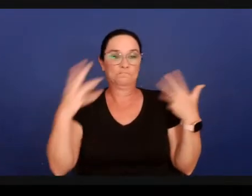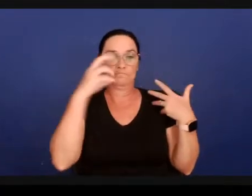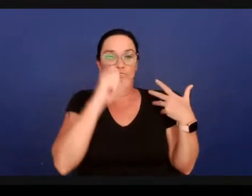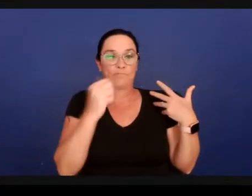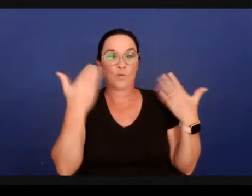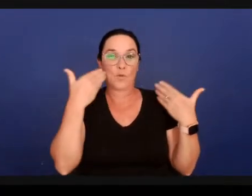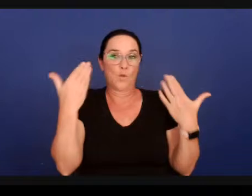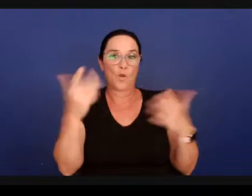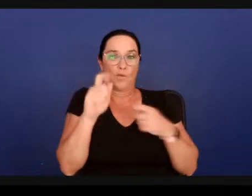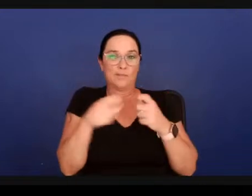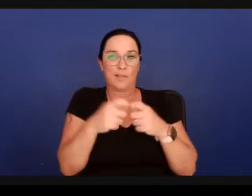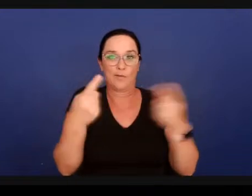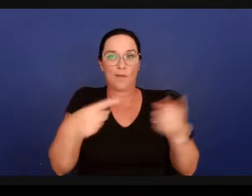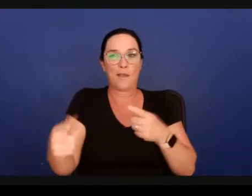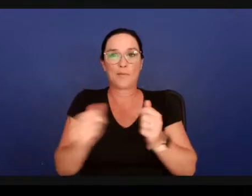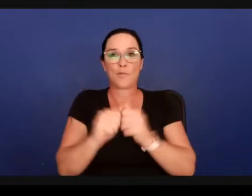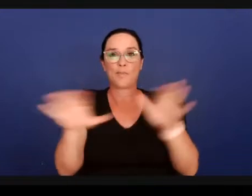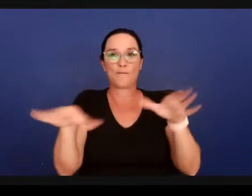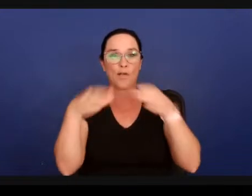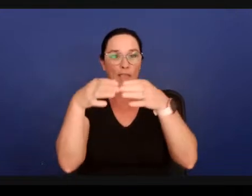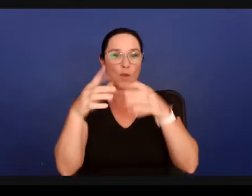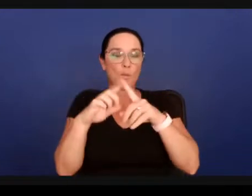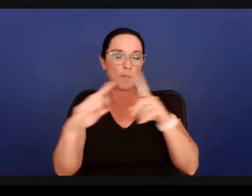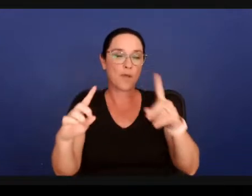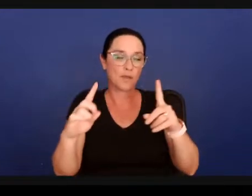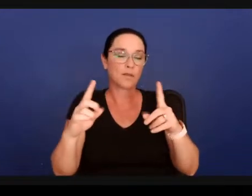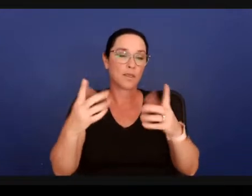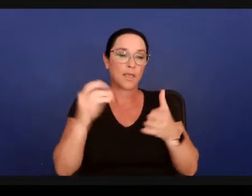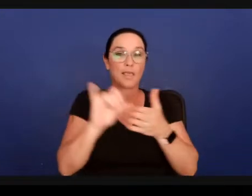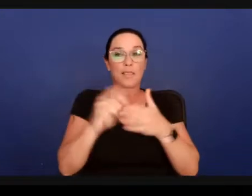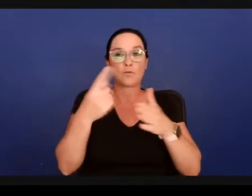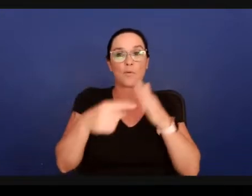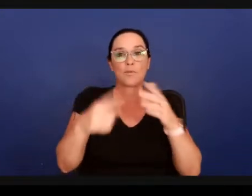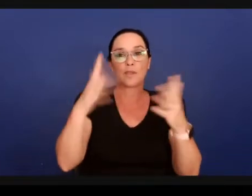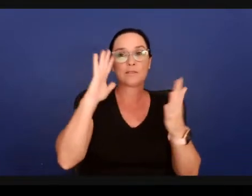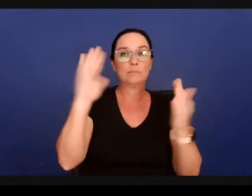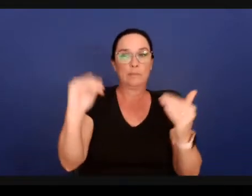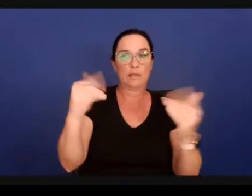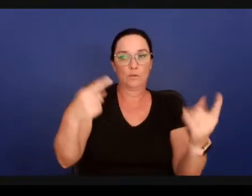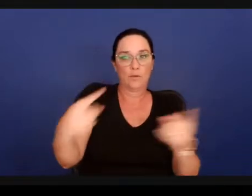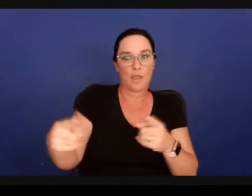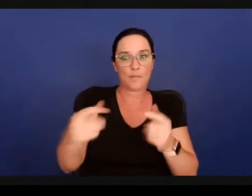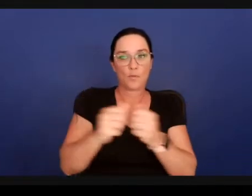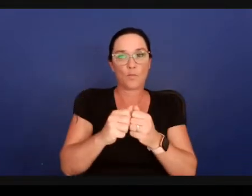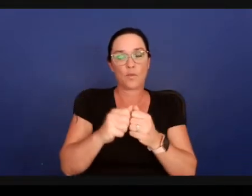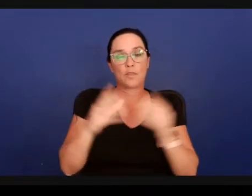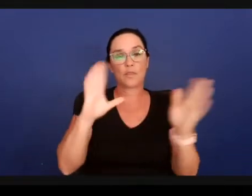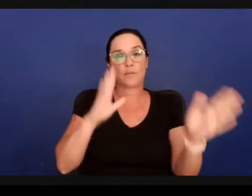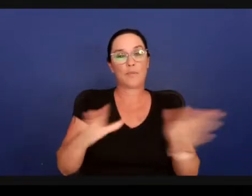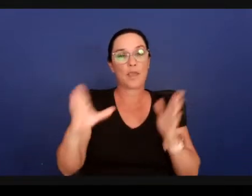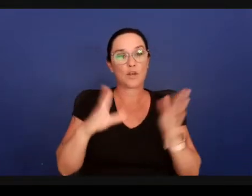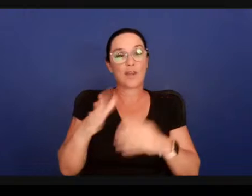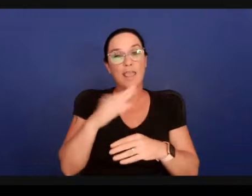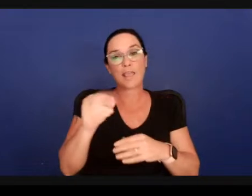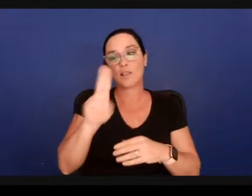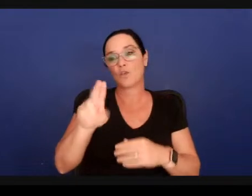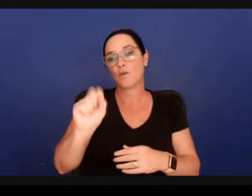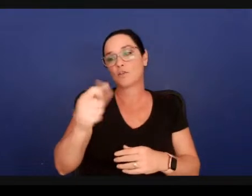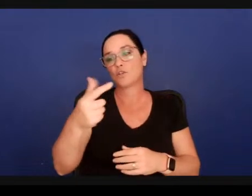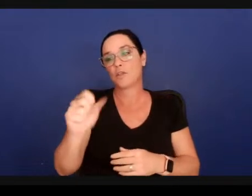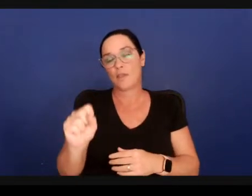exactly. But that's what we would expect based on patterns we've seen in USGS statements following the 2018